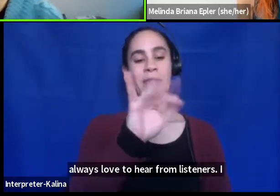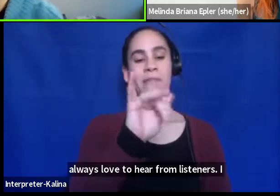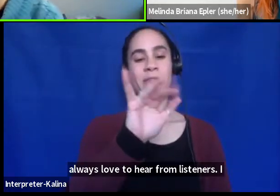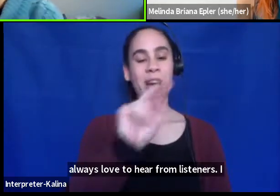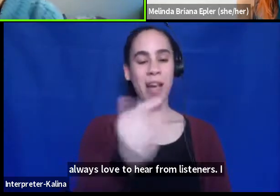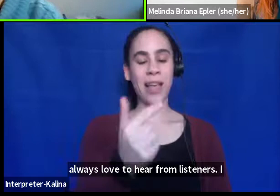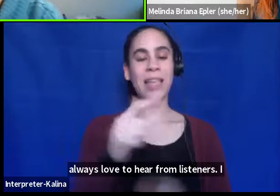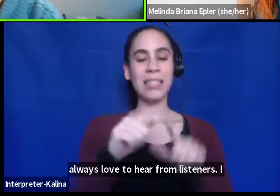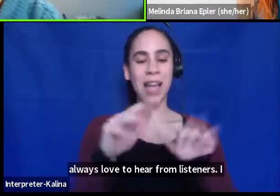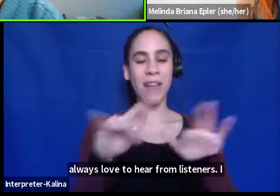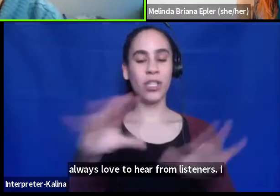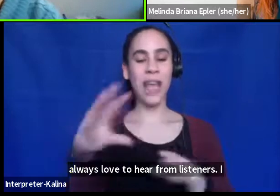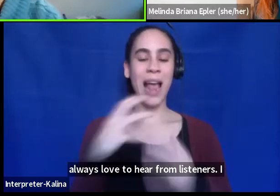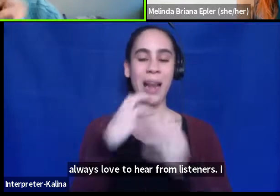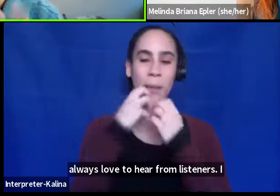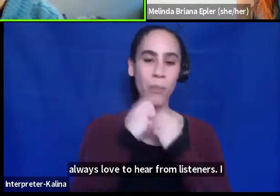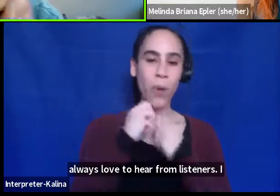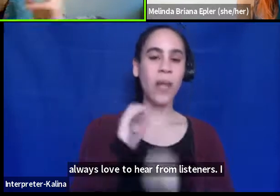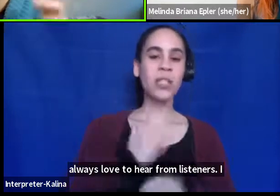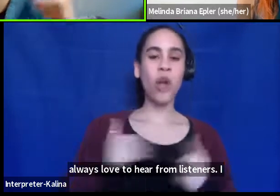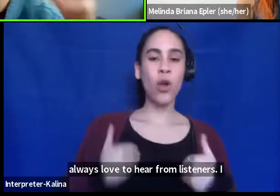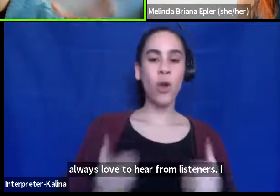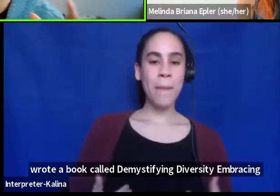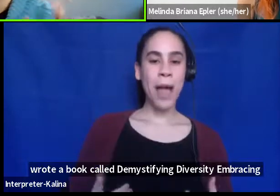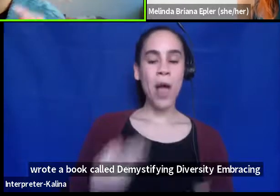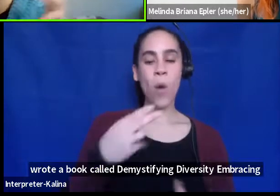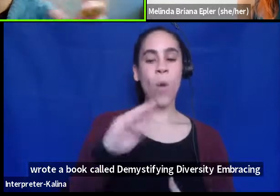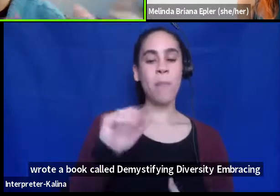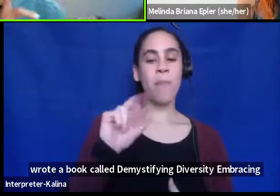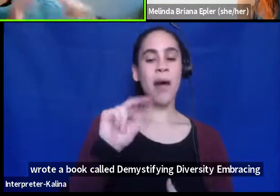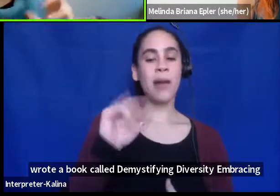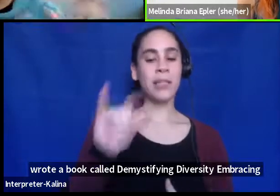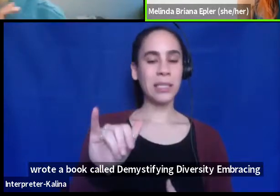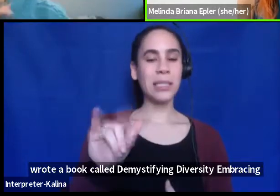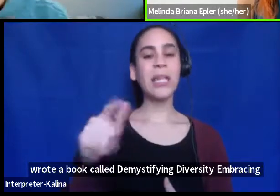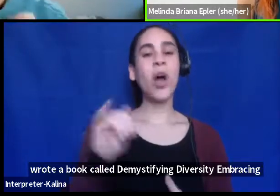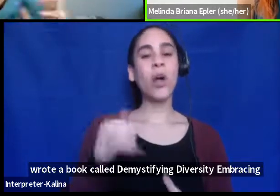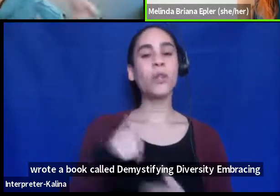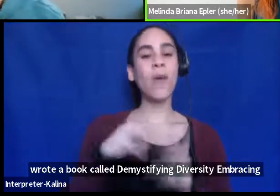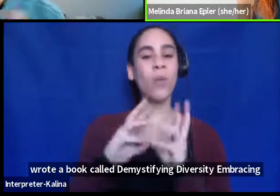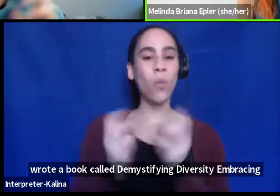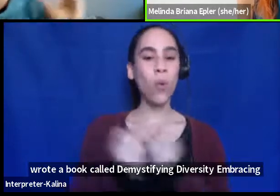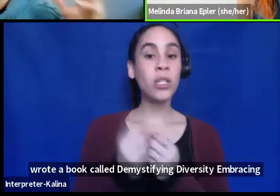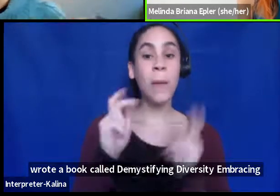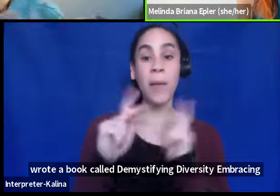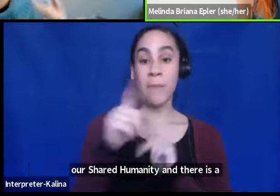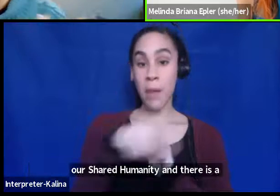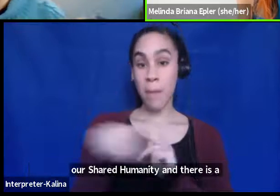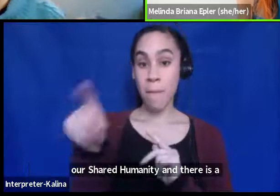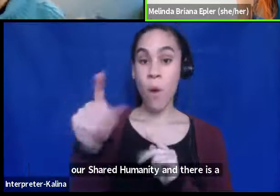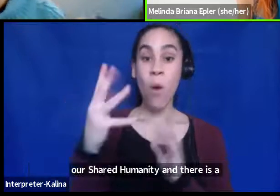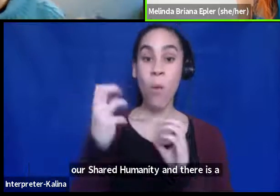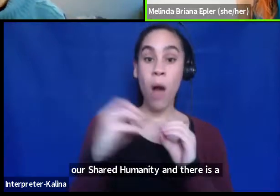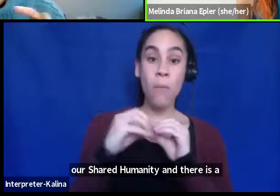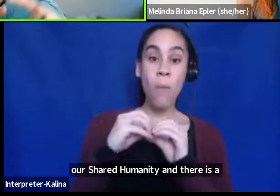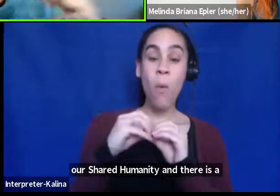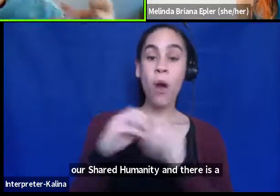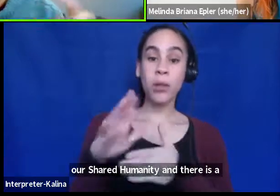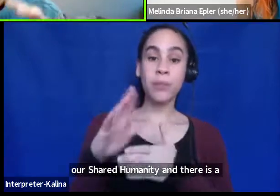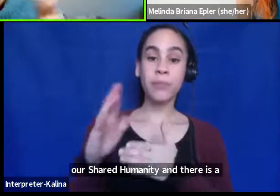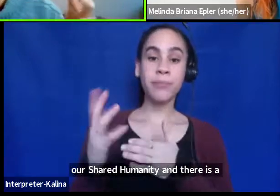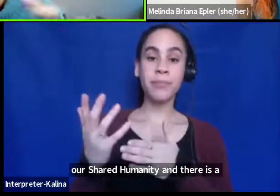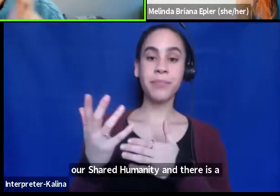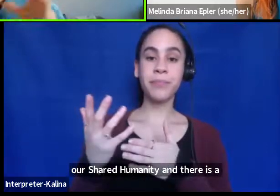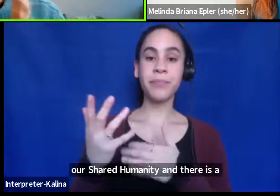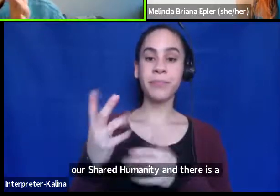humanity. And there's also a workbook attached with that. So I think for people who are looking for like tangible skills and things that they can do, and there